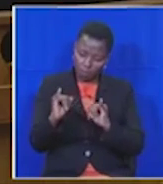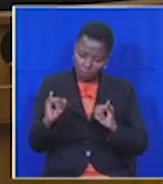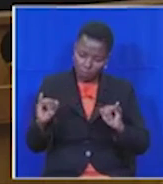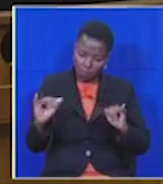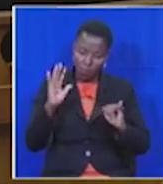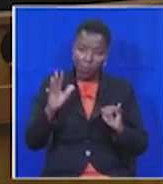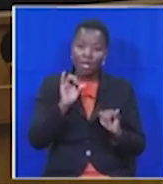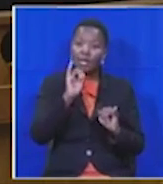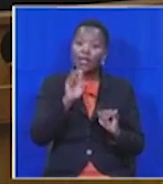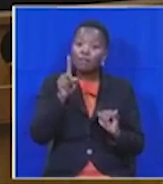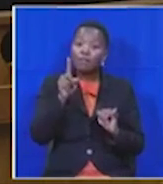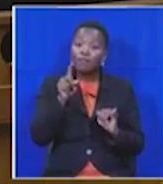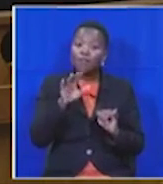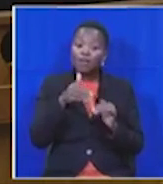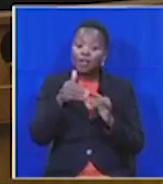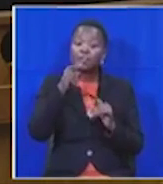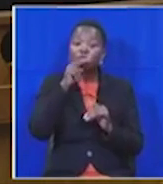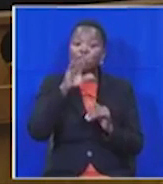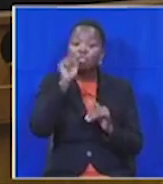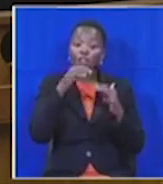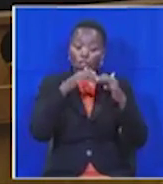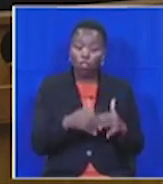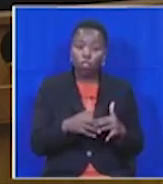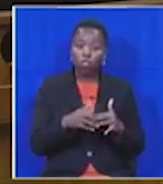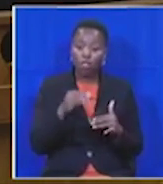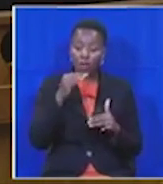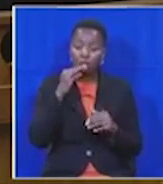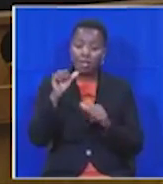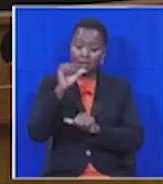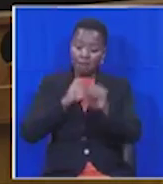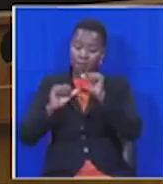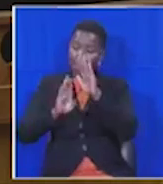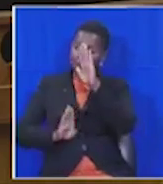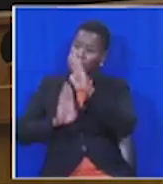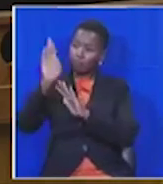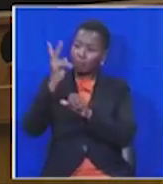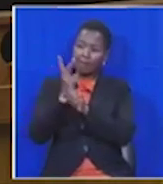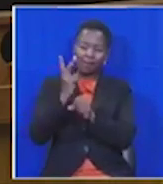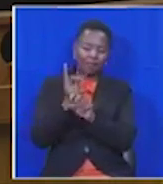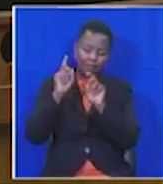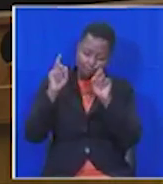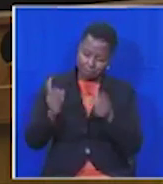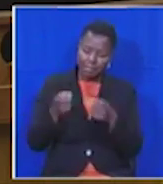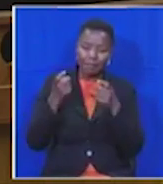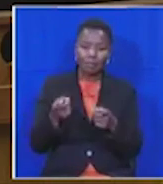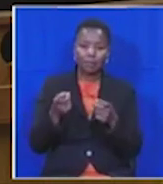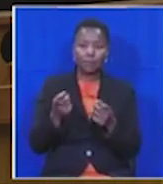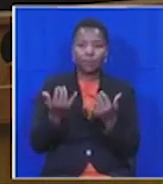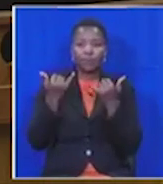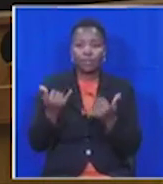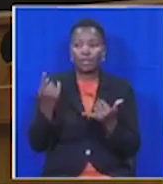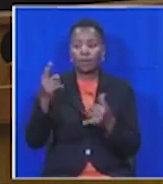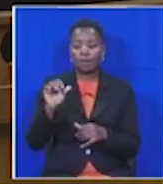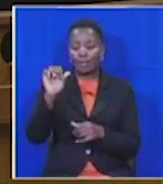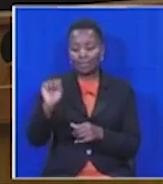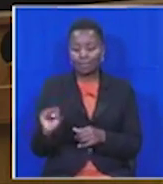economy is downgraded next Friday. It will take years to regain our investment grade. The quickest ever has been South Korea,